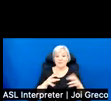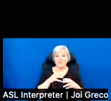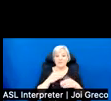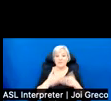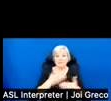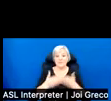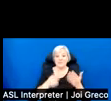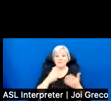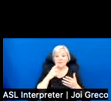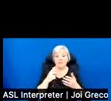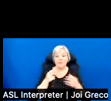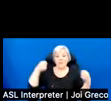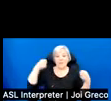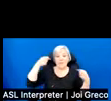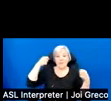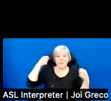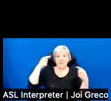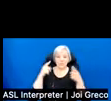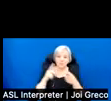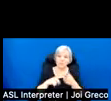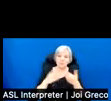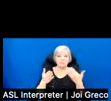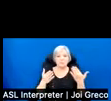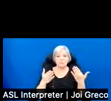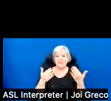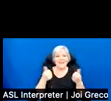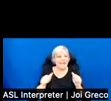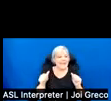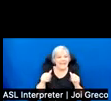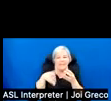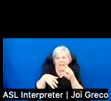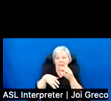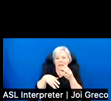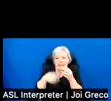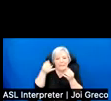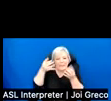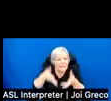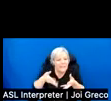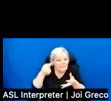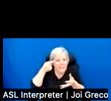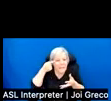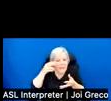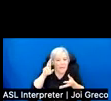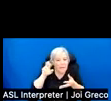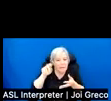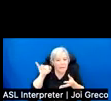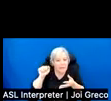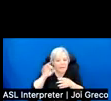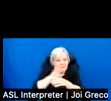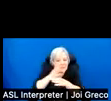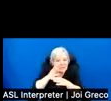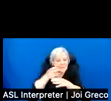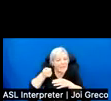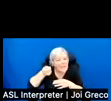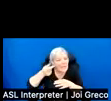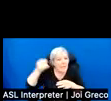and those pulses are delivered to whatever surviving on the retinal neurons through this electrode array. And